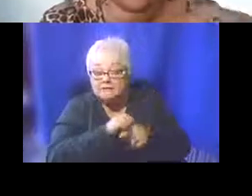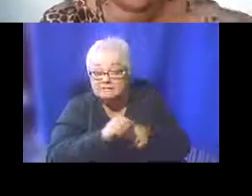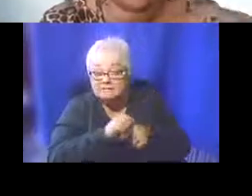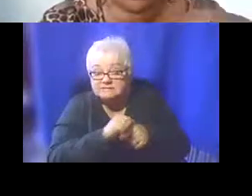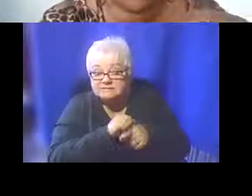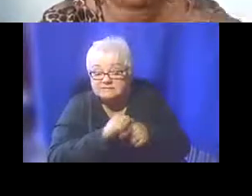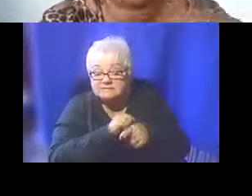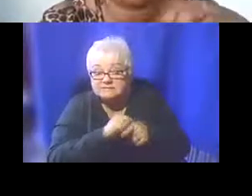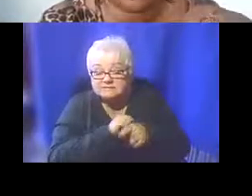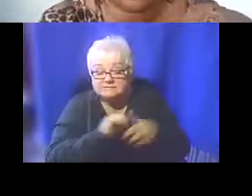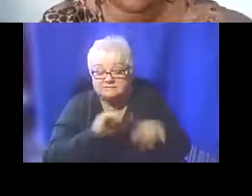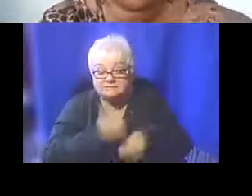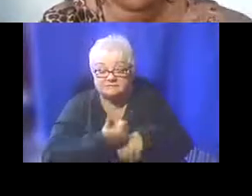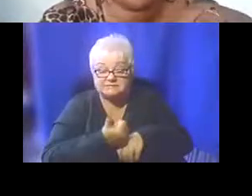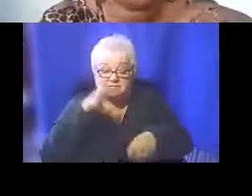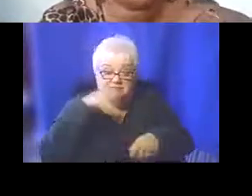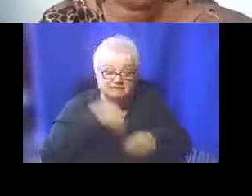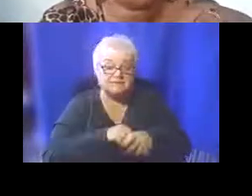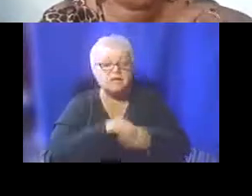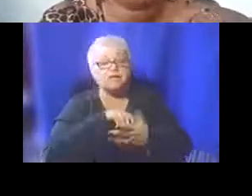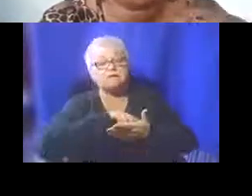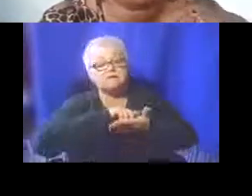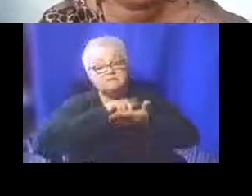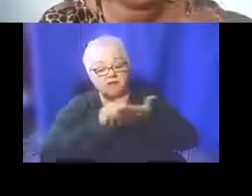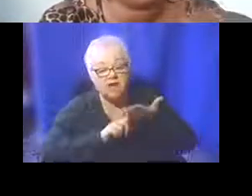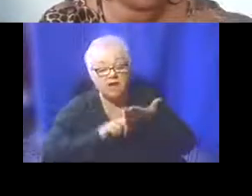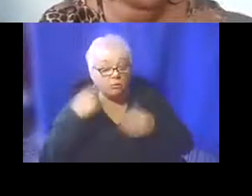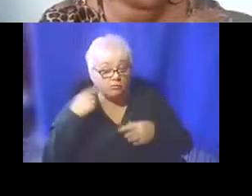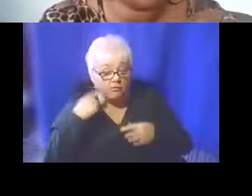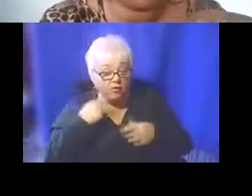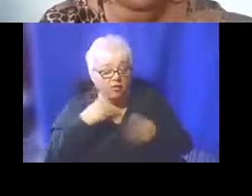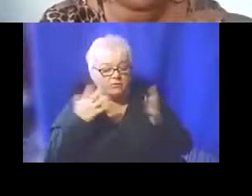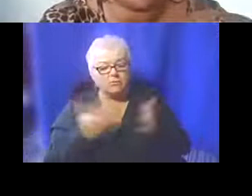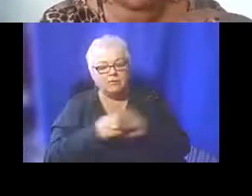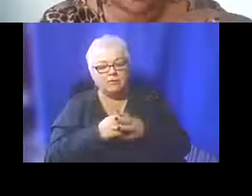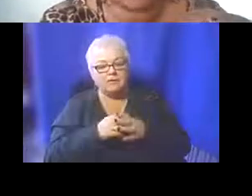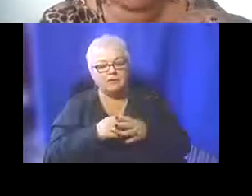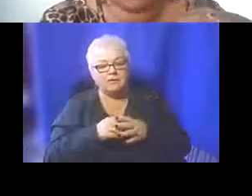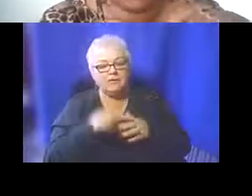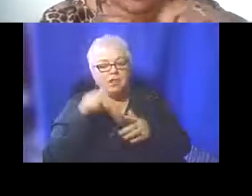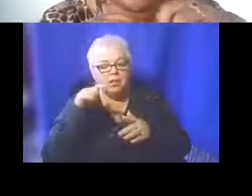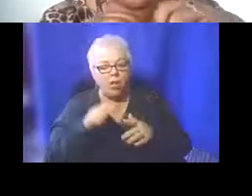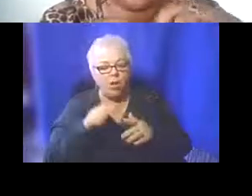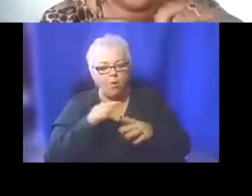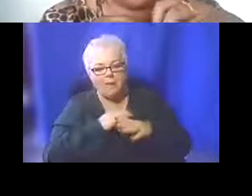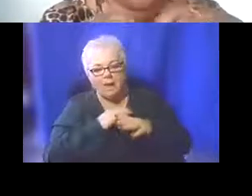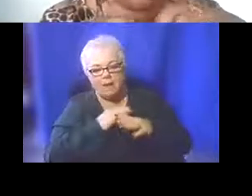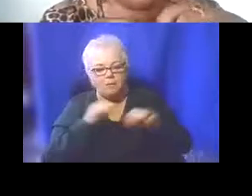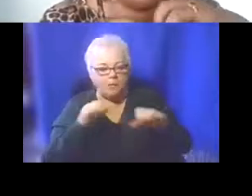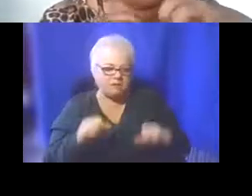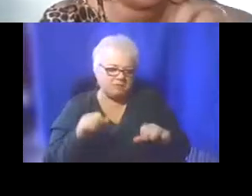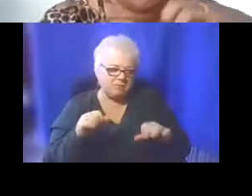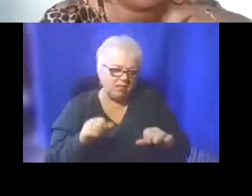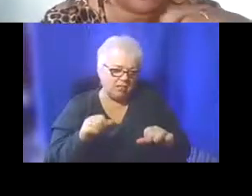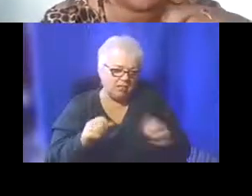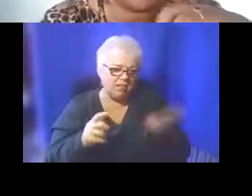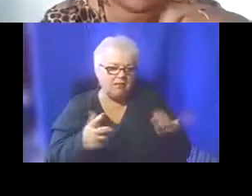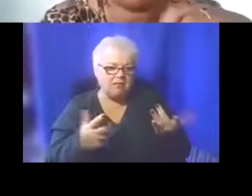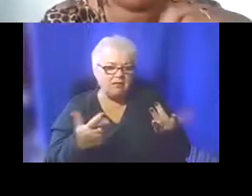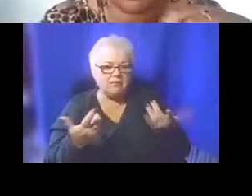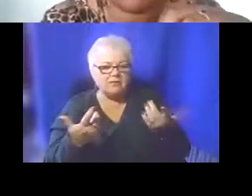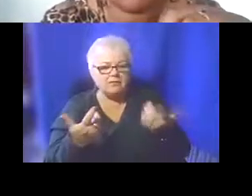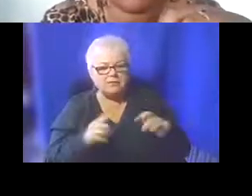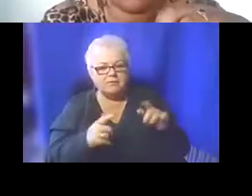in place are designed to be as low barrier as possible, or as least